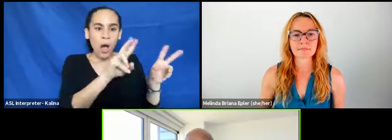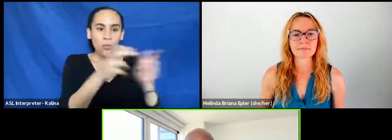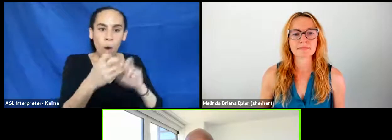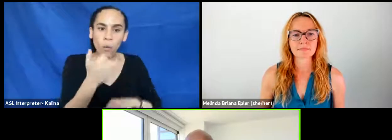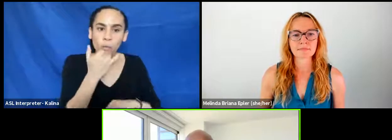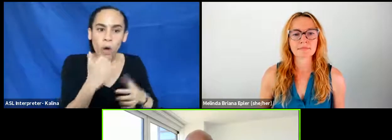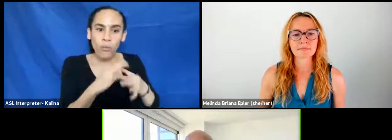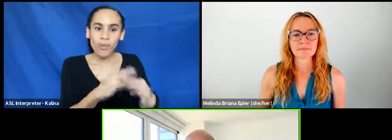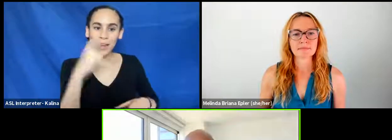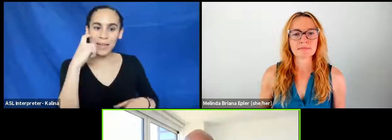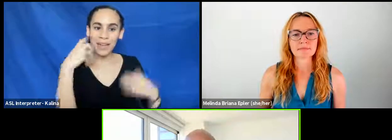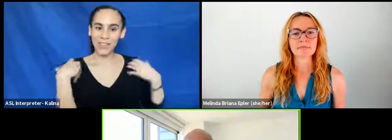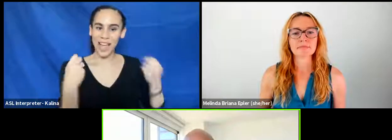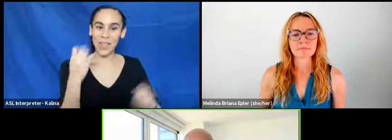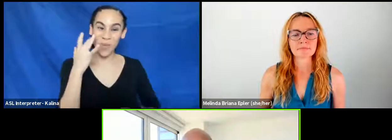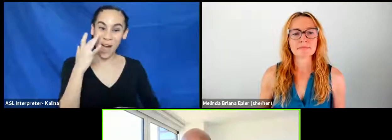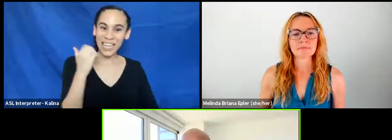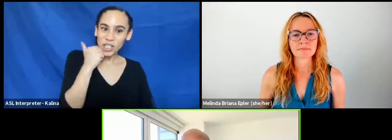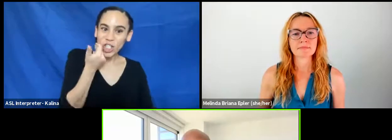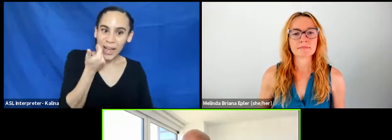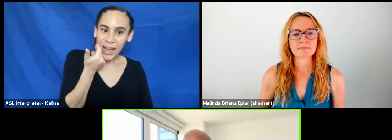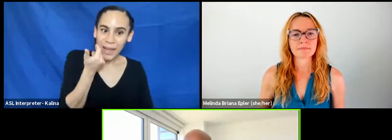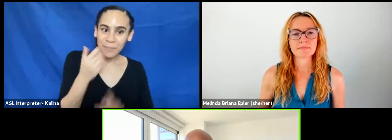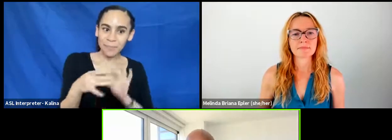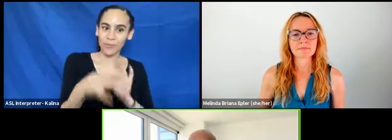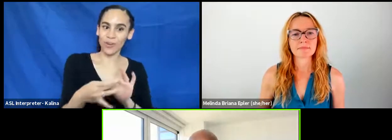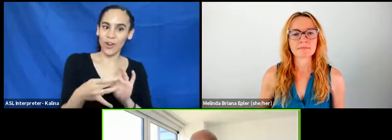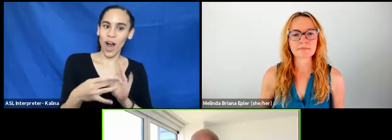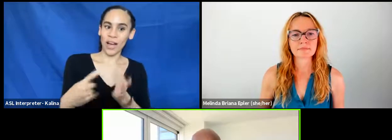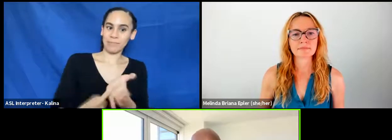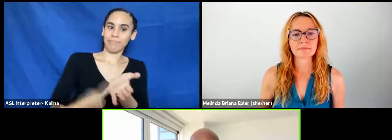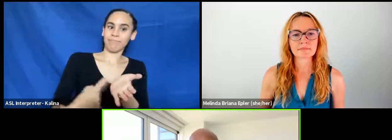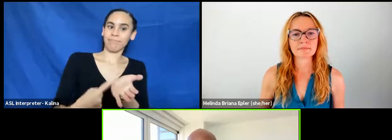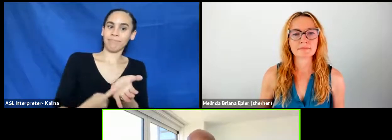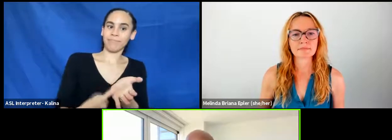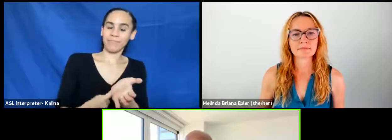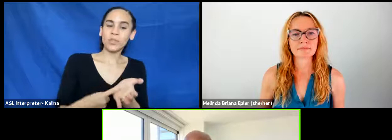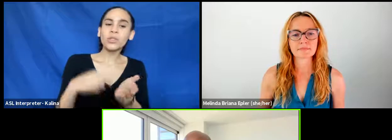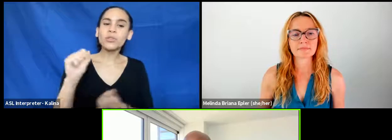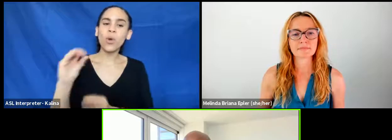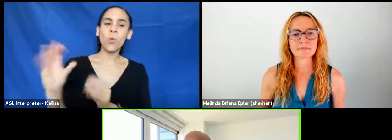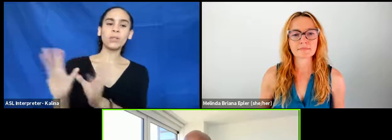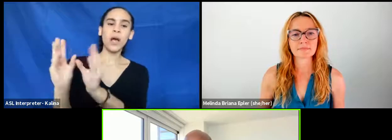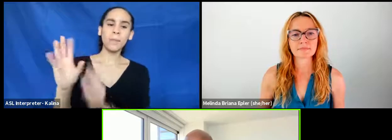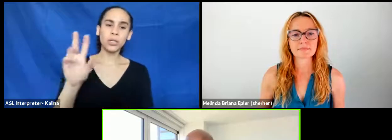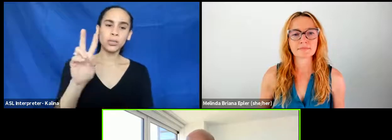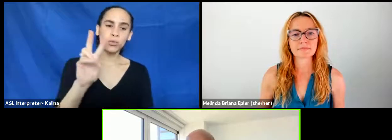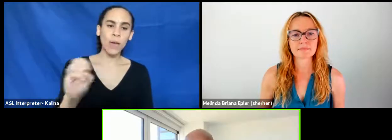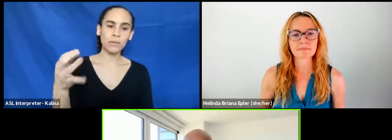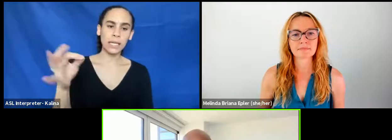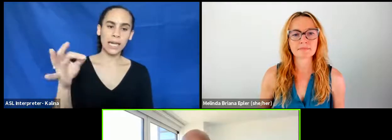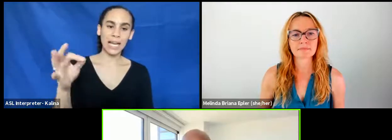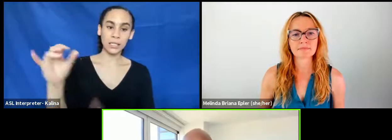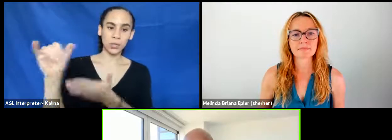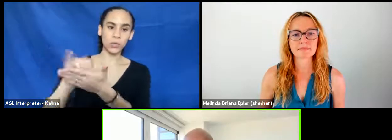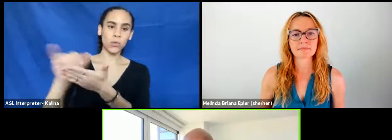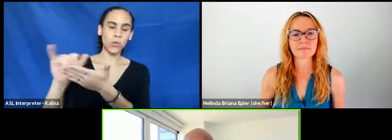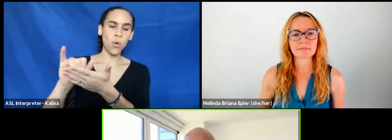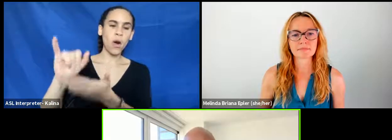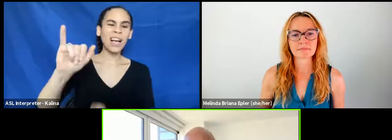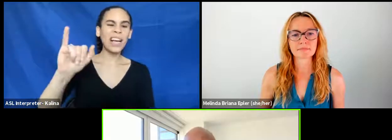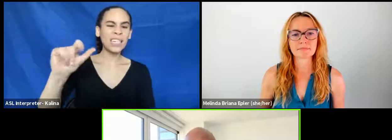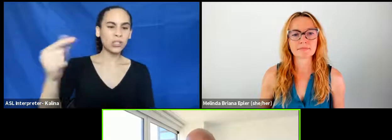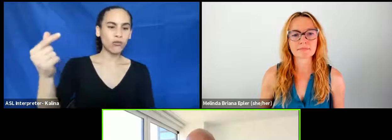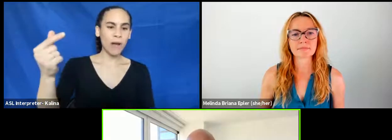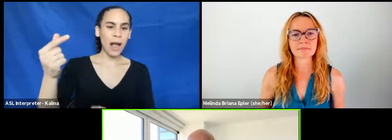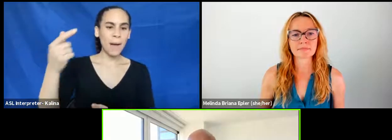because there's still this shame around talking about it. And so we did the summit in 2019 in New York at Instagram headquarters. We had